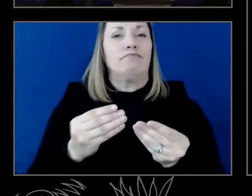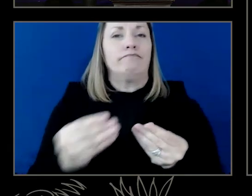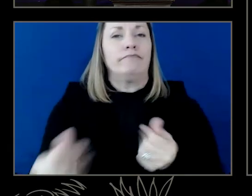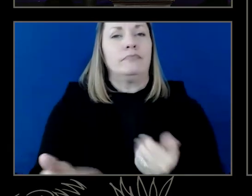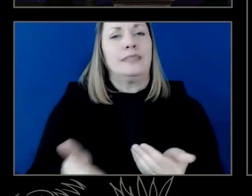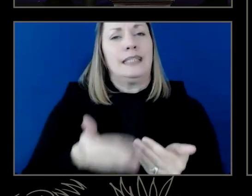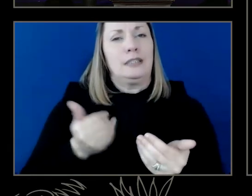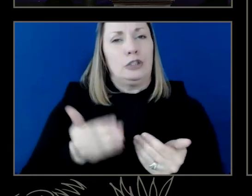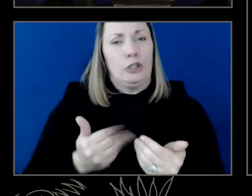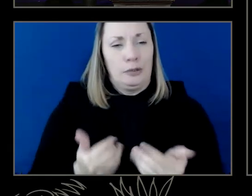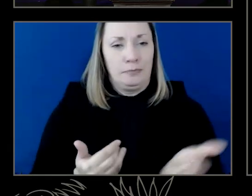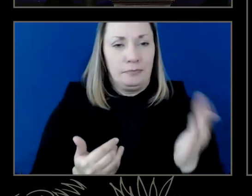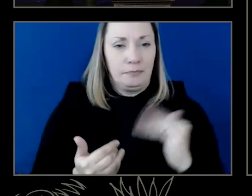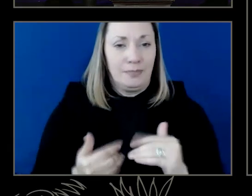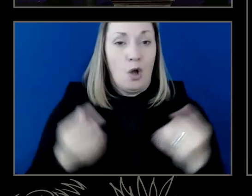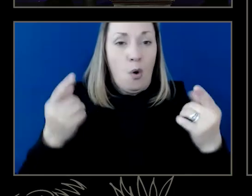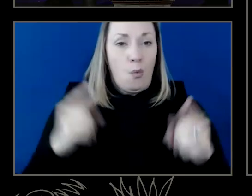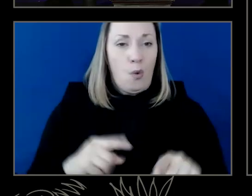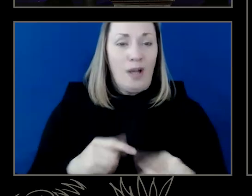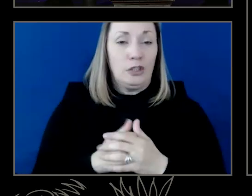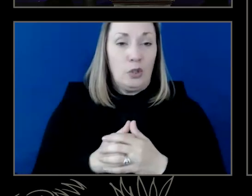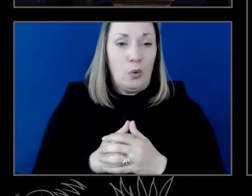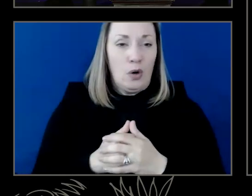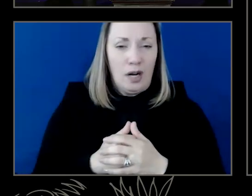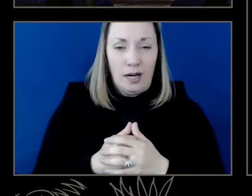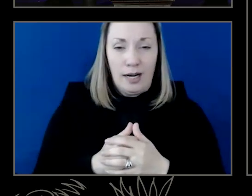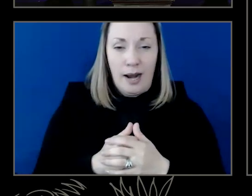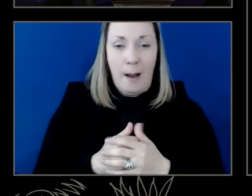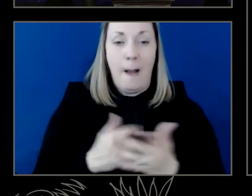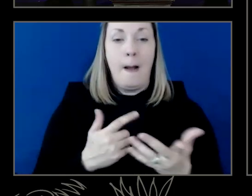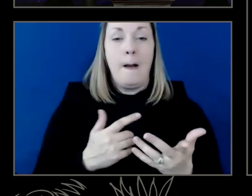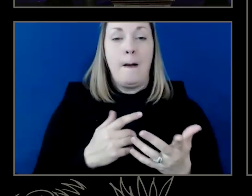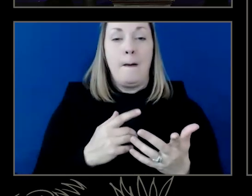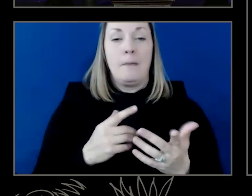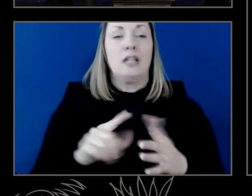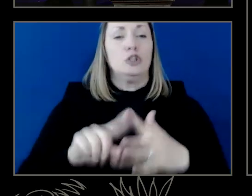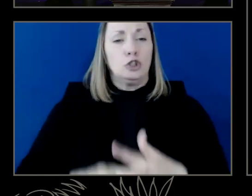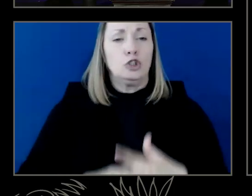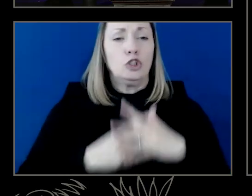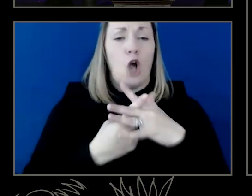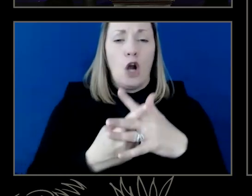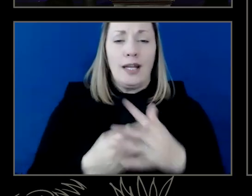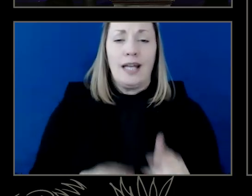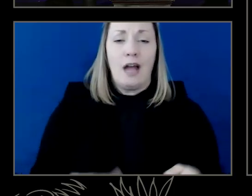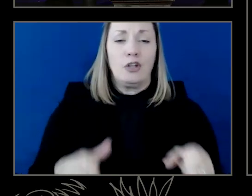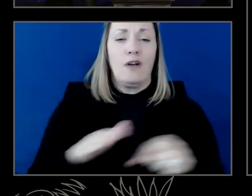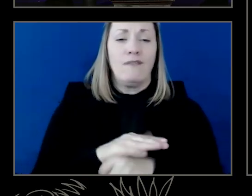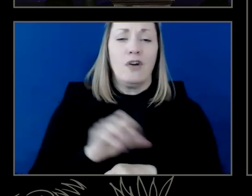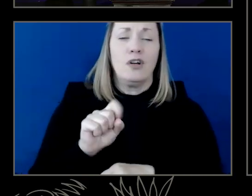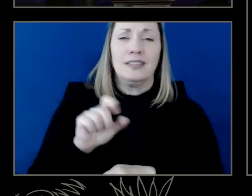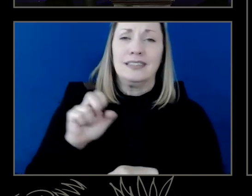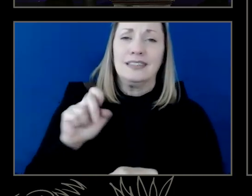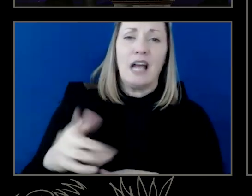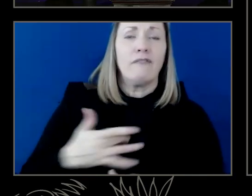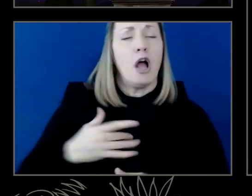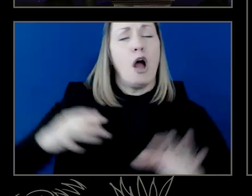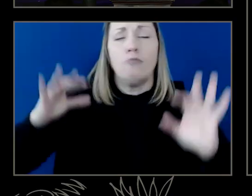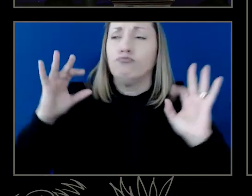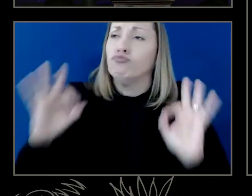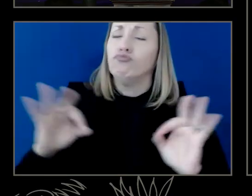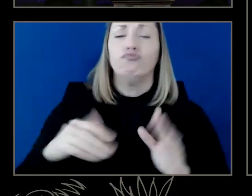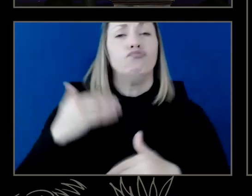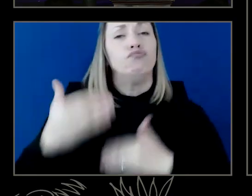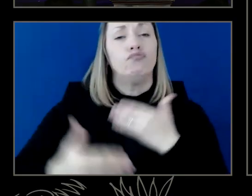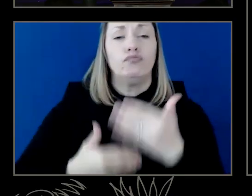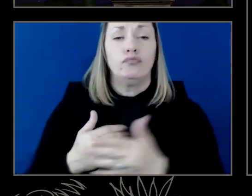So, when you're starting out, full stack development feels great. You build a React frontend, set up an API or